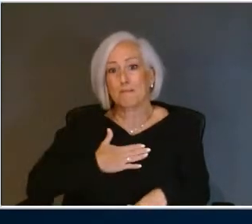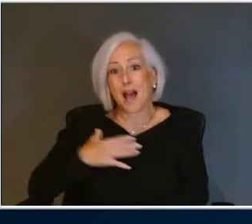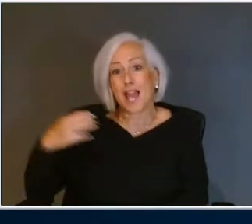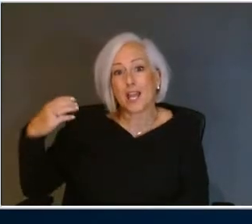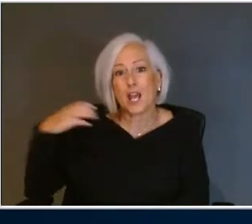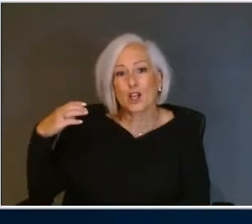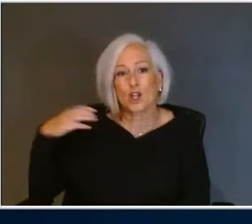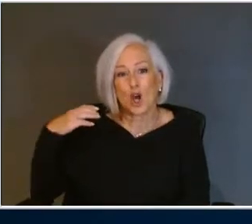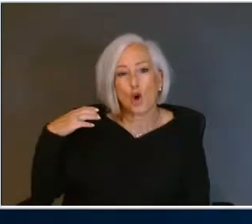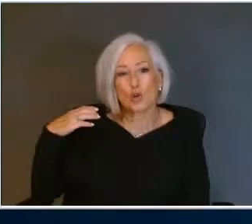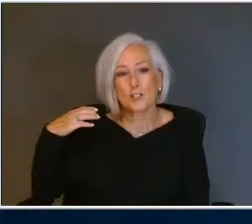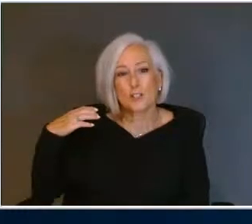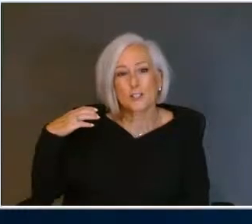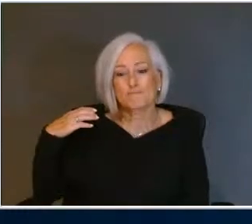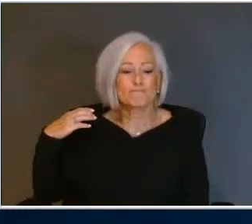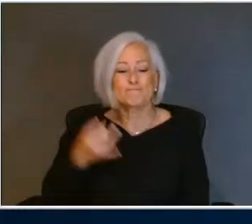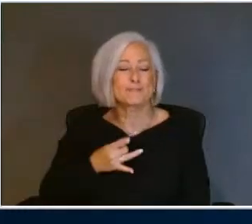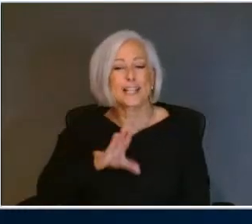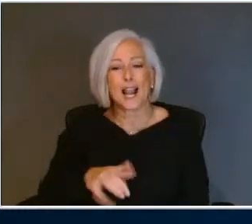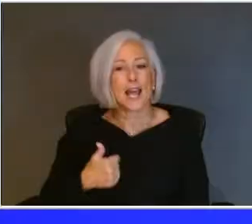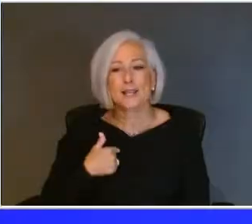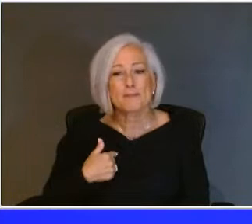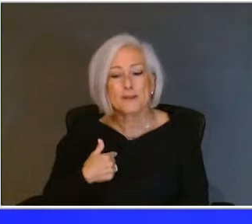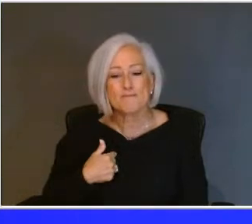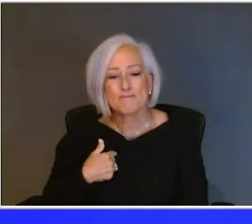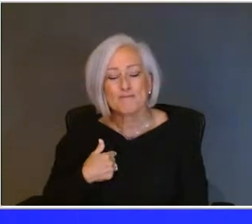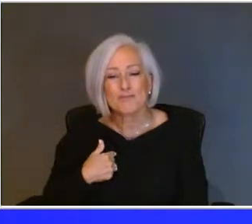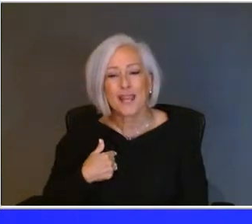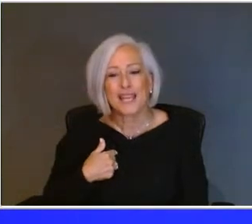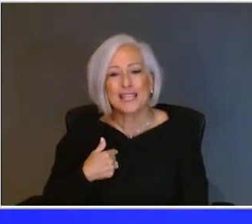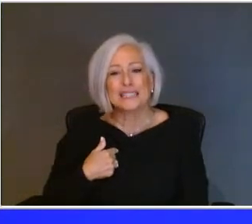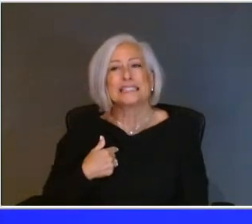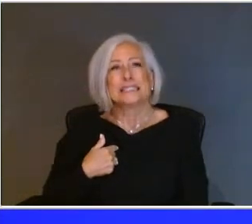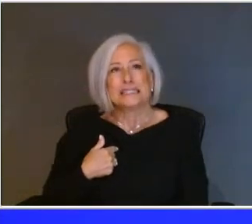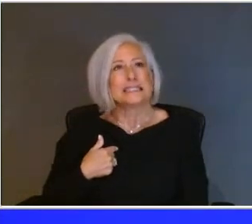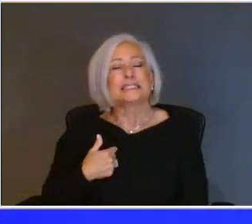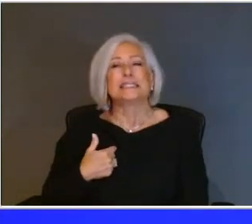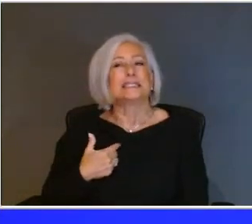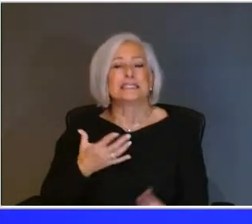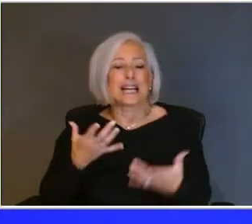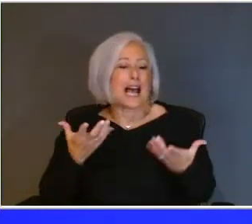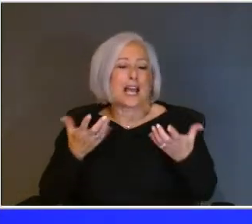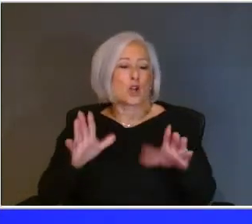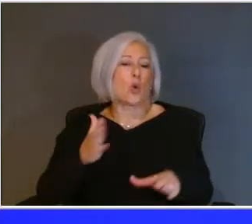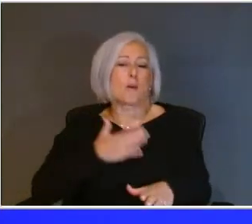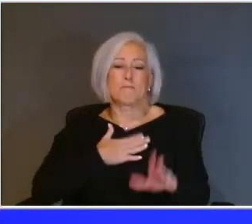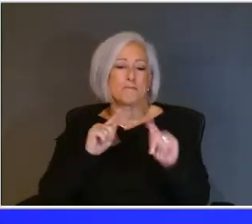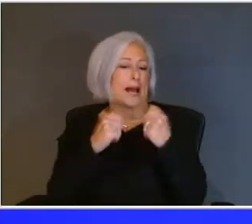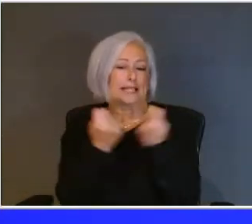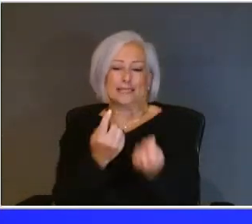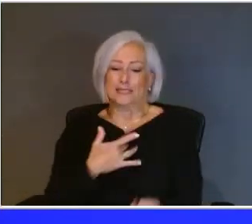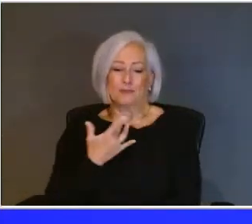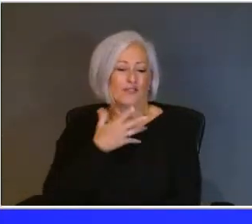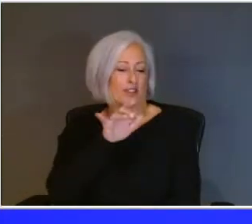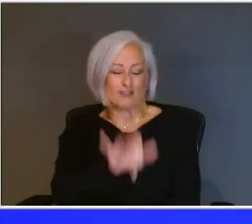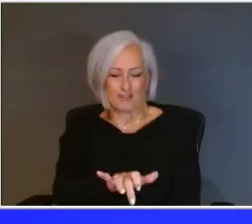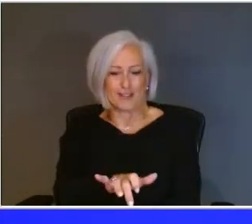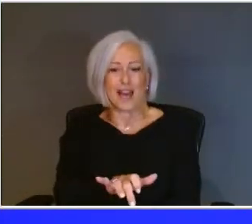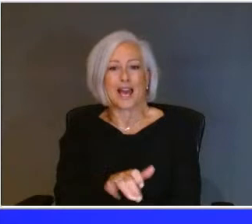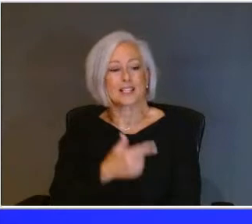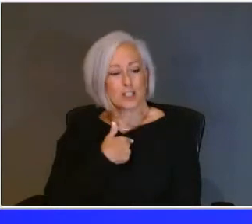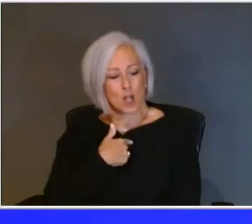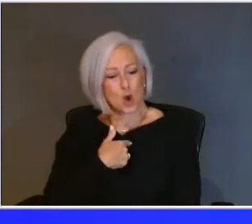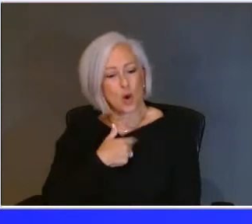wasn't a fan of me, and so that is something I never want them to feel. So I'm trying to teach them to be fearless,